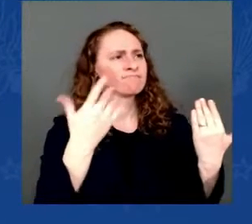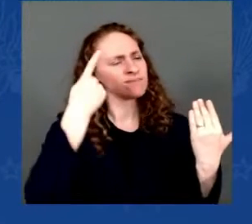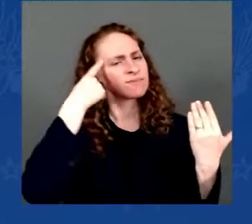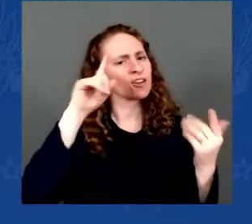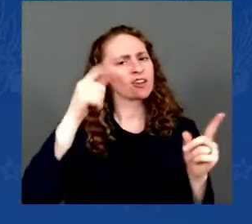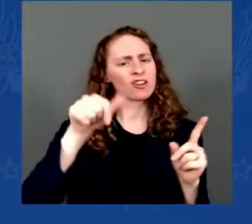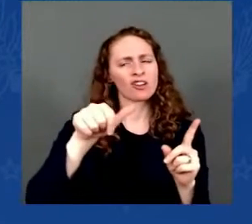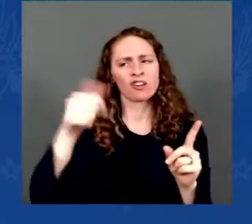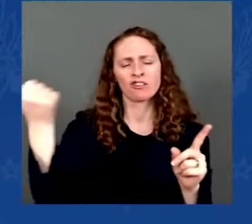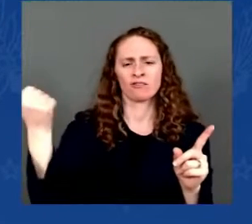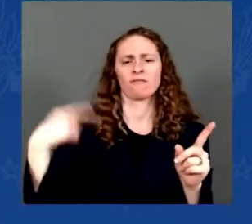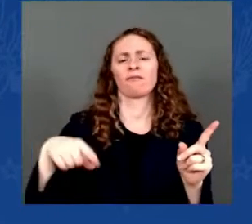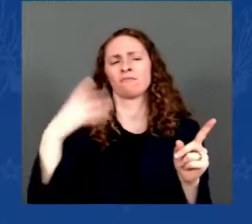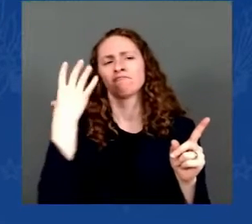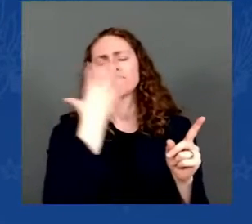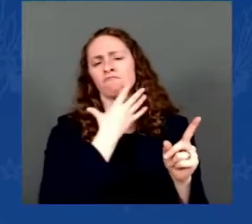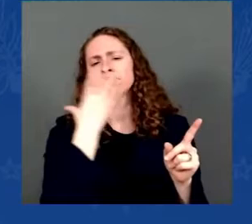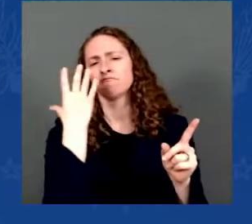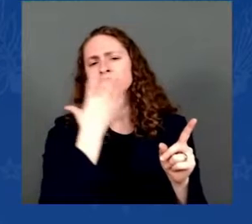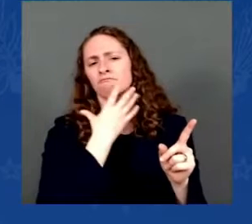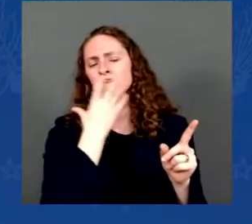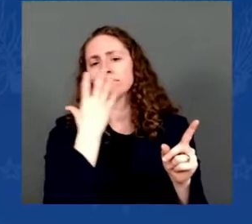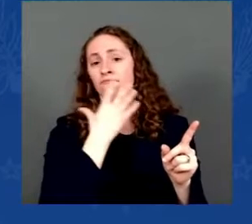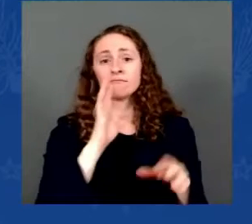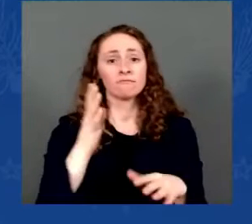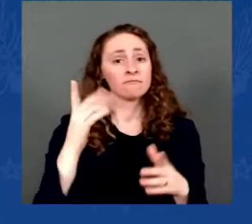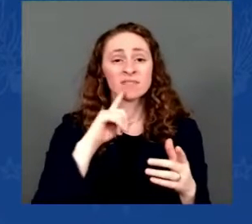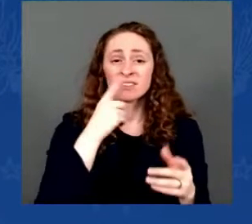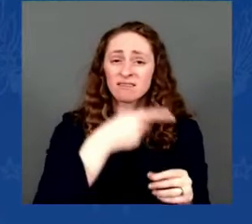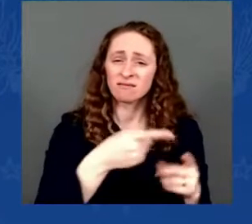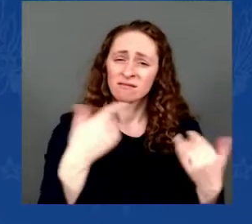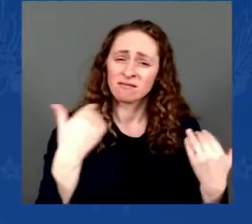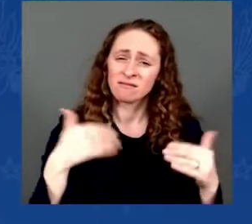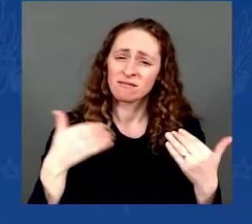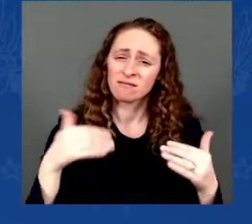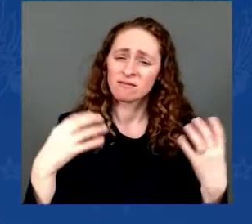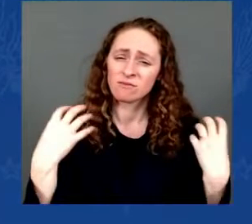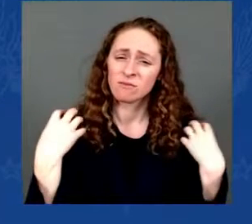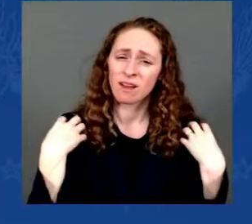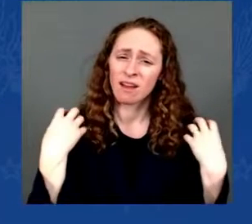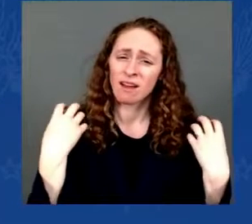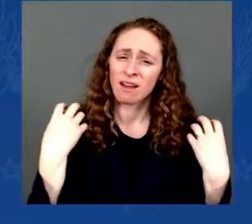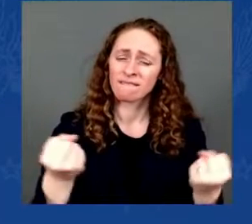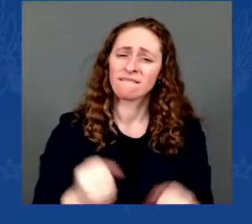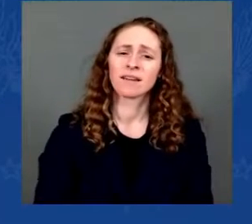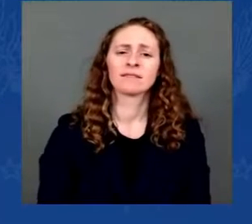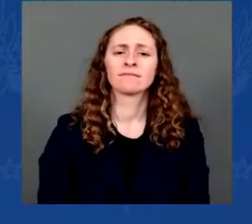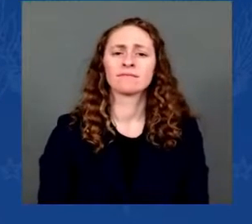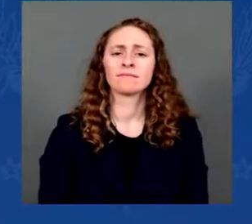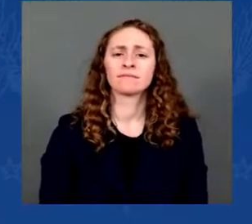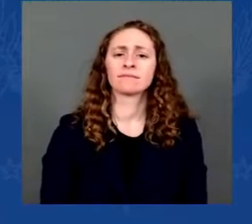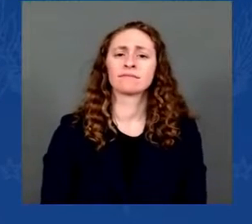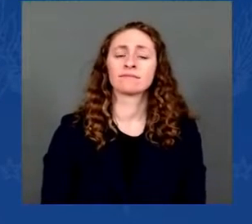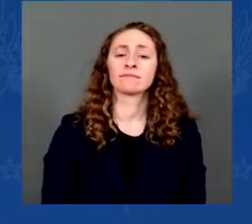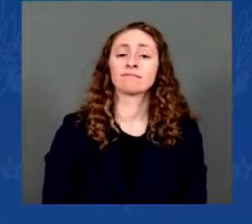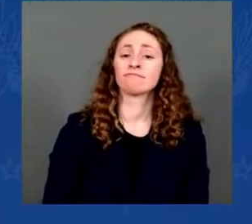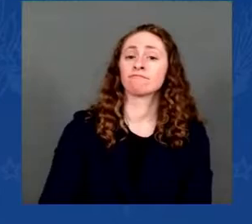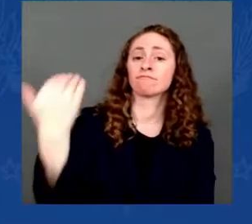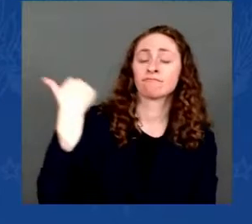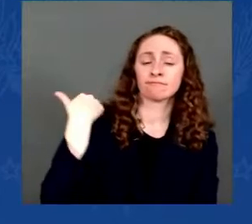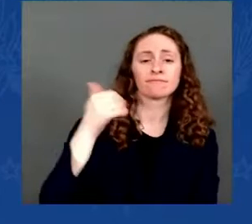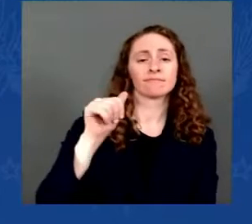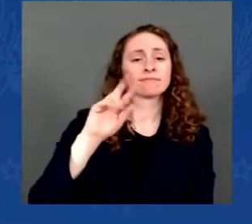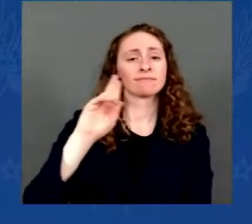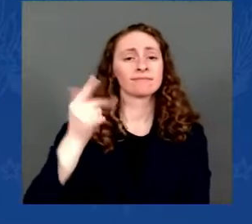gallantry above and beyond the call of duty on August 28, 2013, while serving as a Weapons Sergeant, C